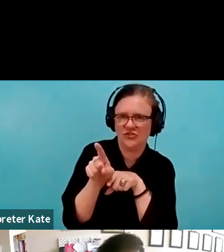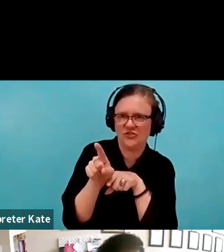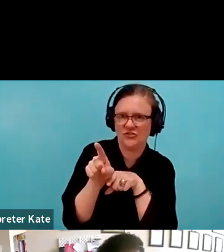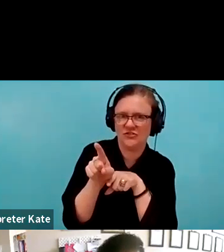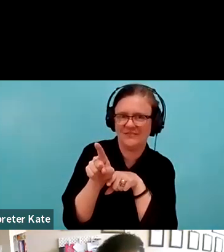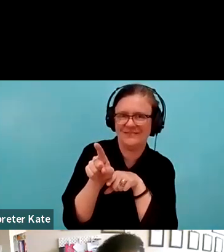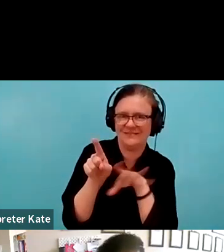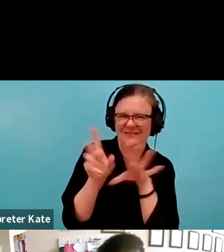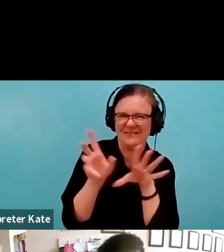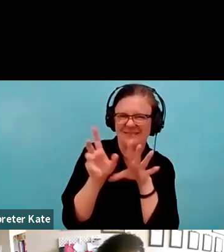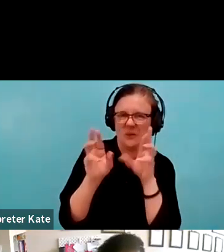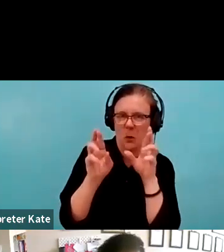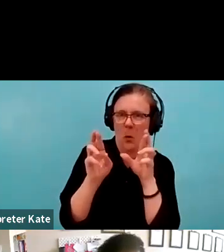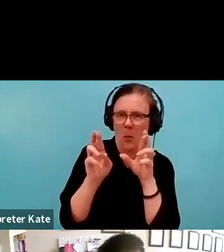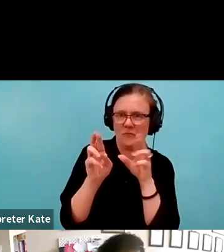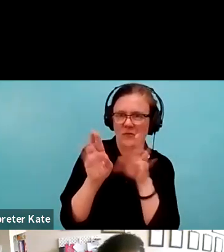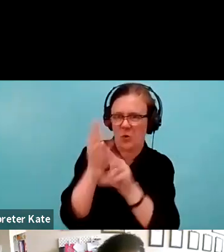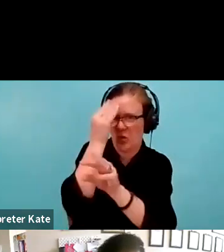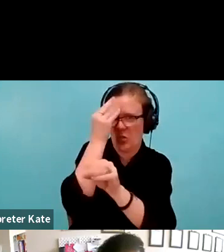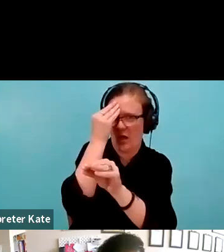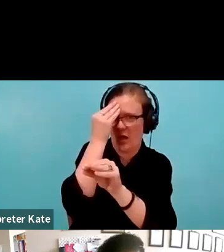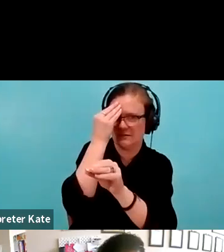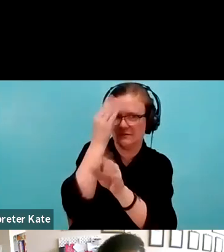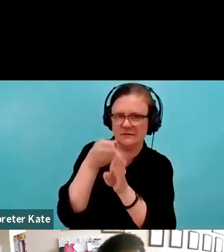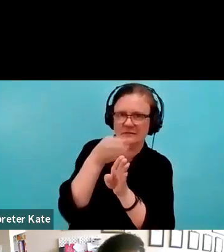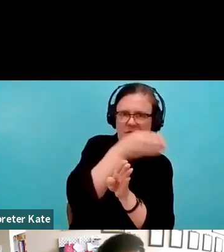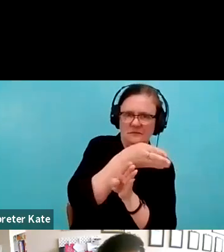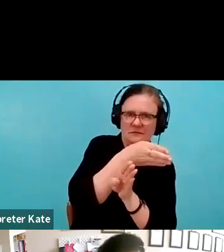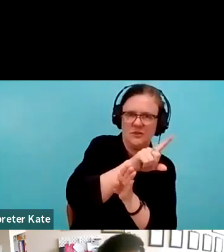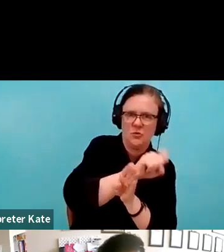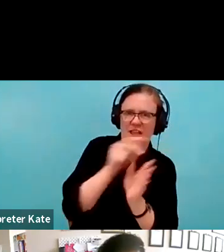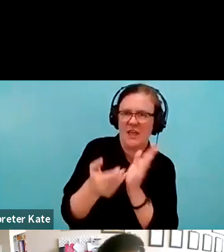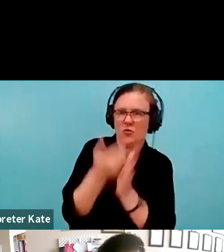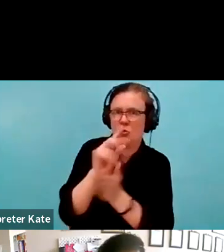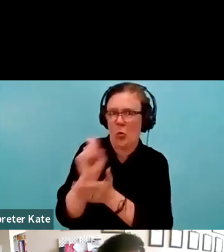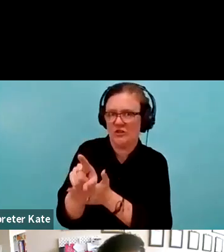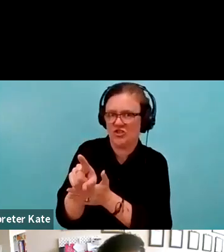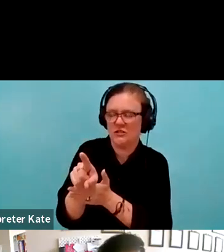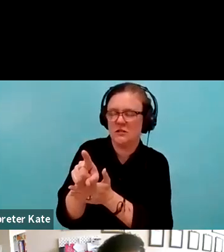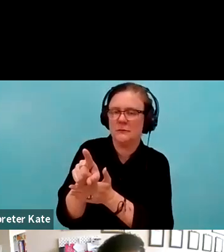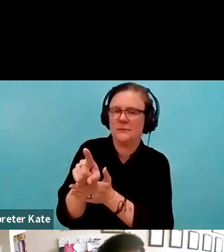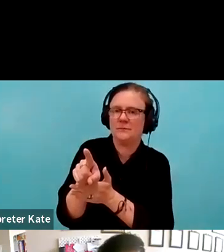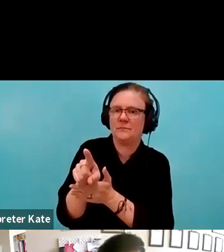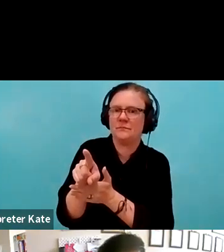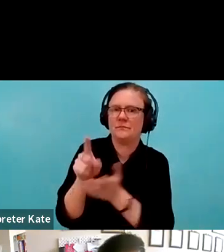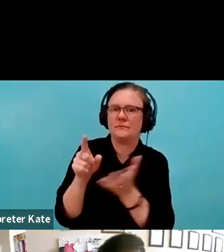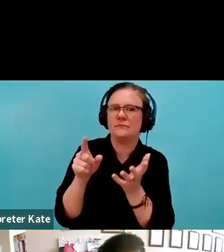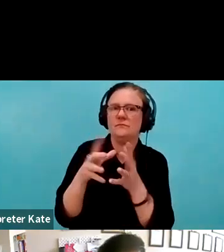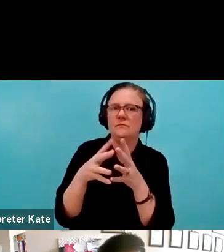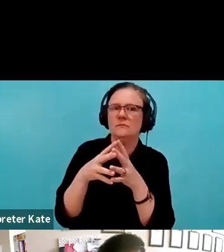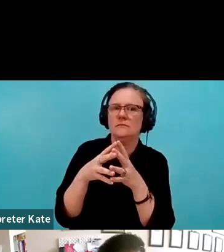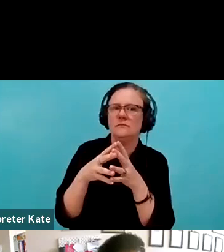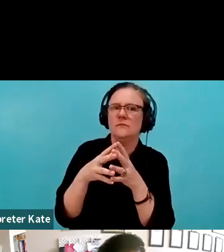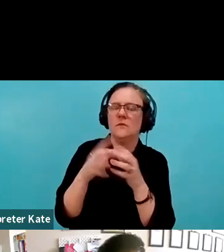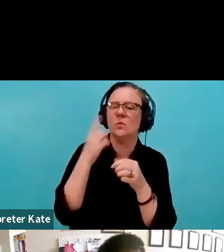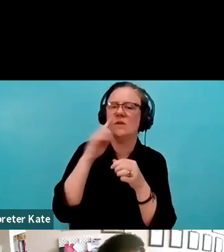you know, will help you to get your thoughts on the former question, but also this new question, going back to that leadership